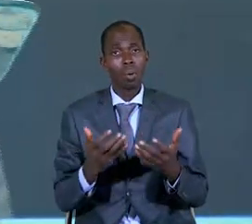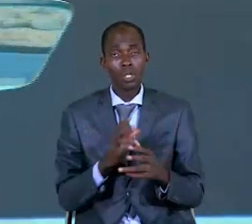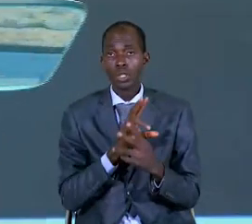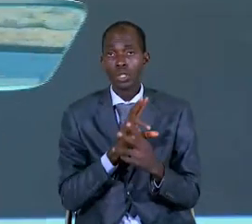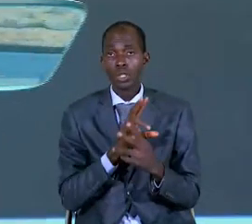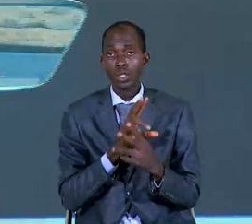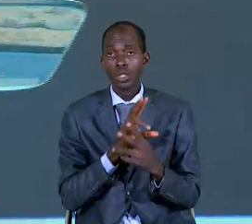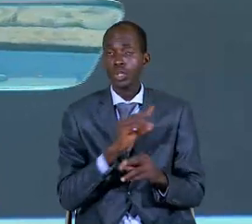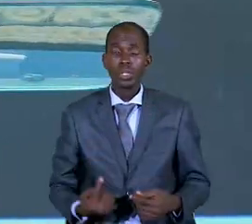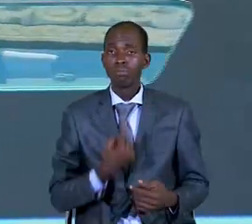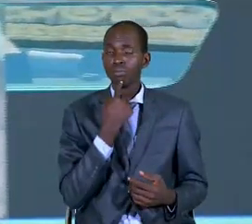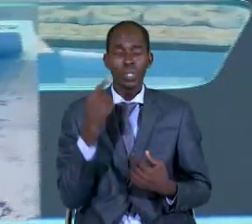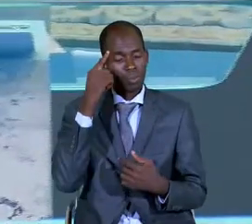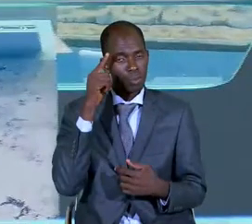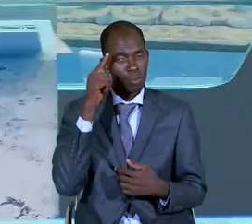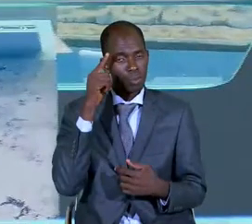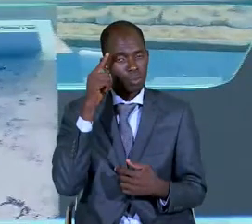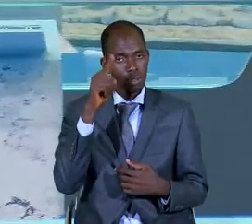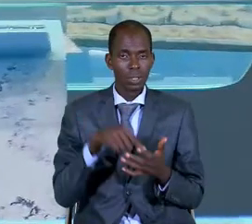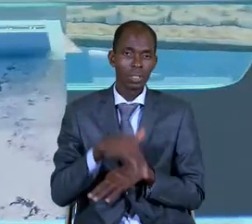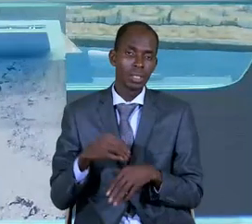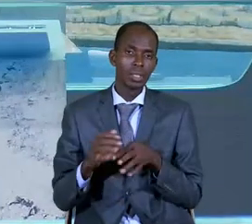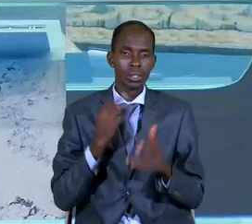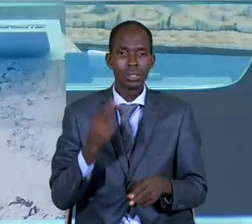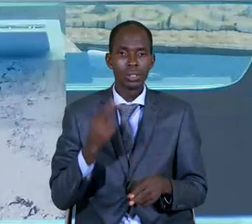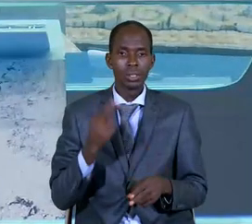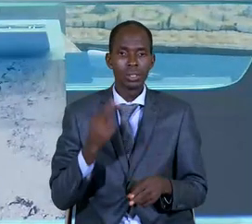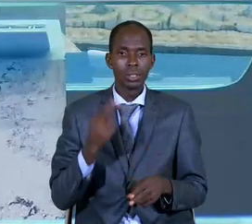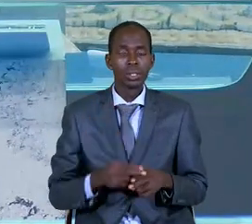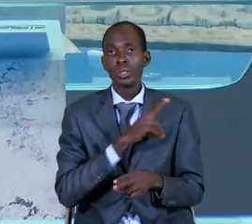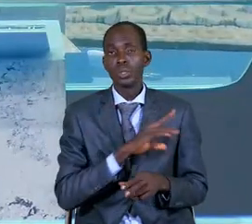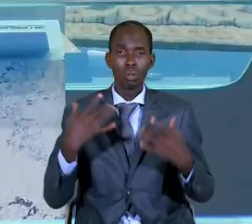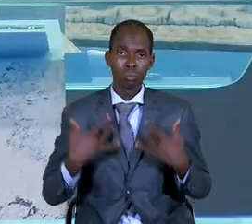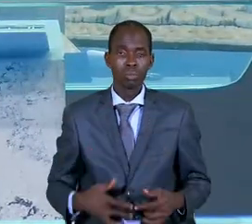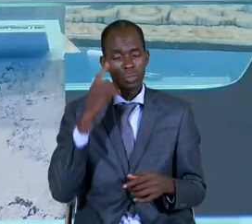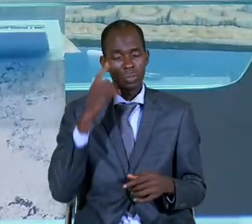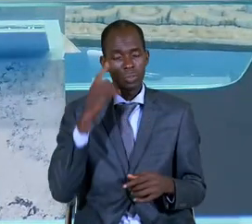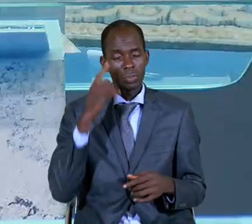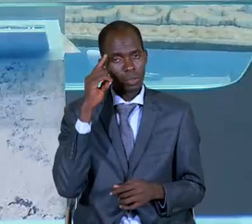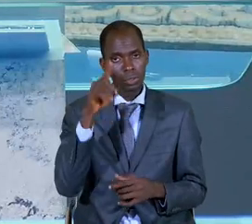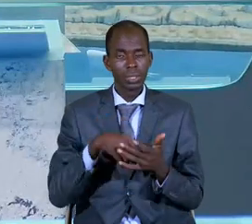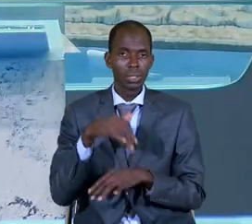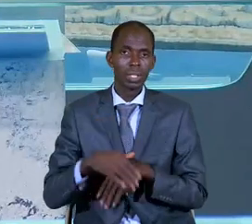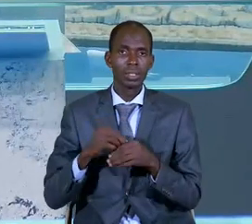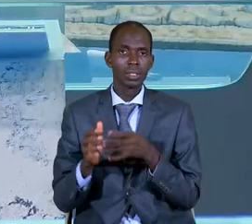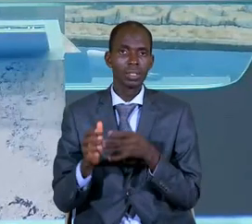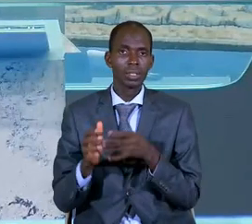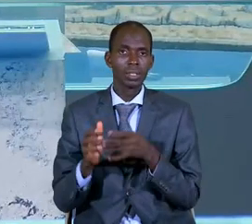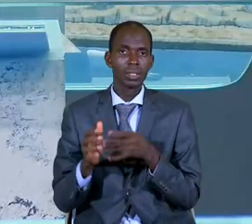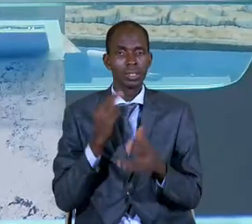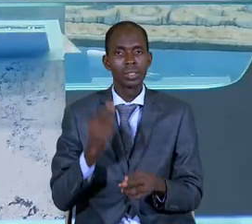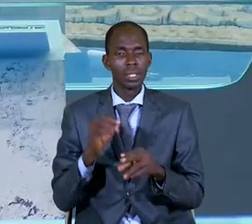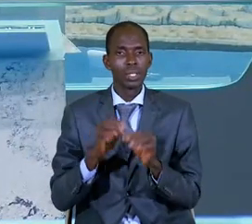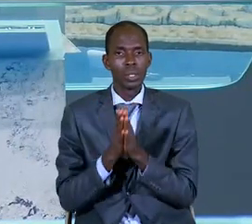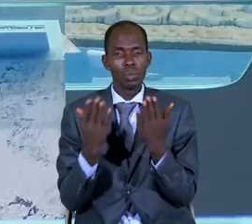disappointment tonight. I said, no disappointment tonight. We're coming to Isaiah